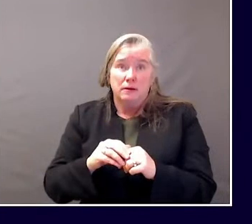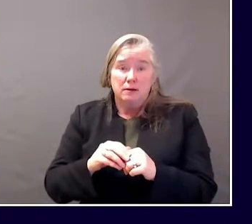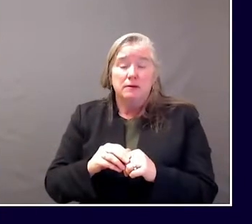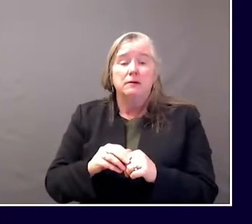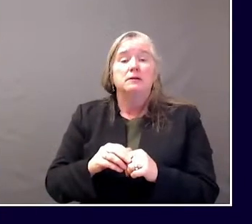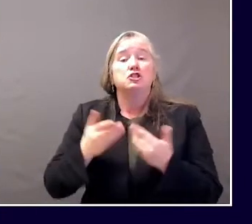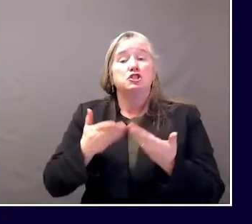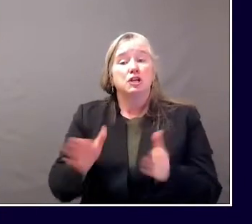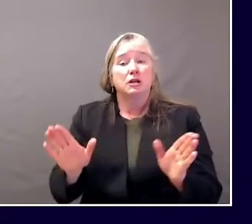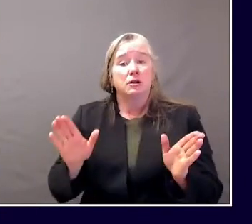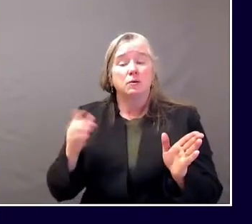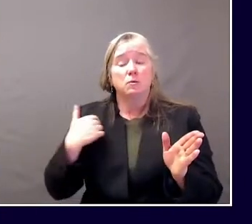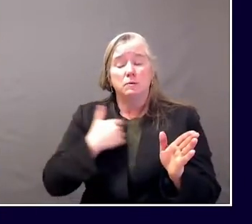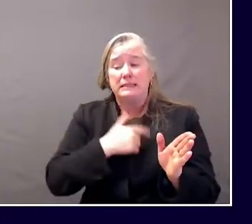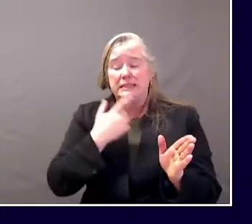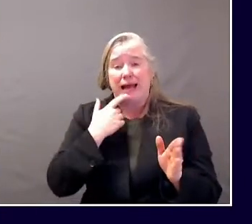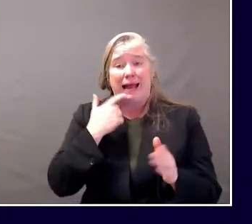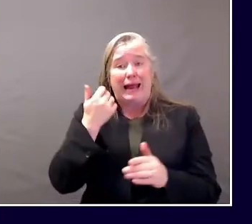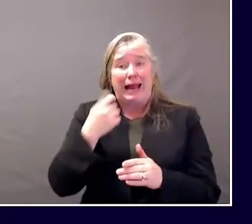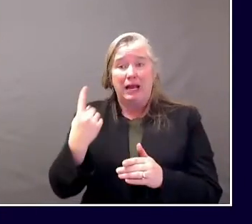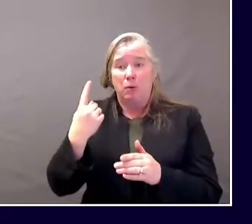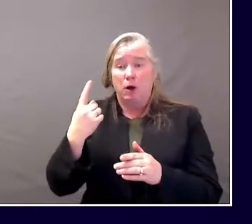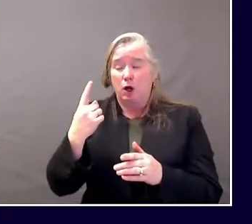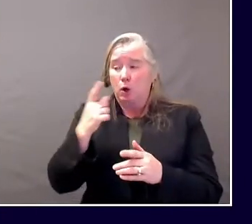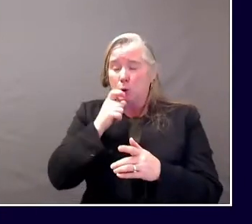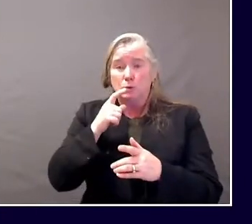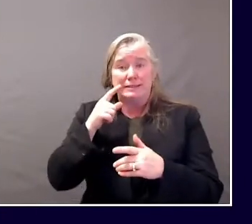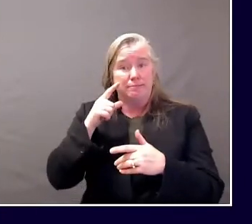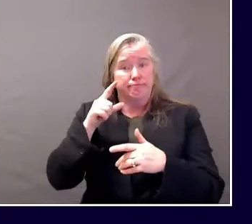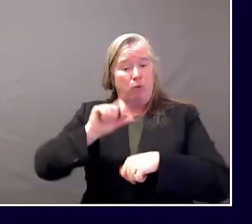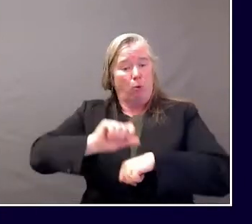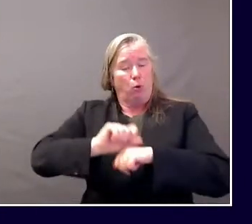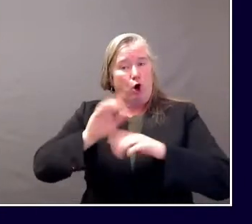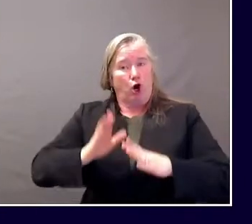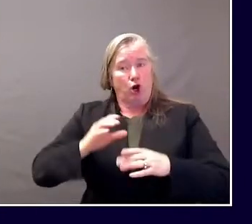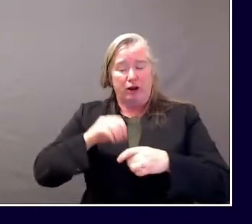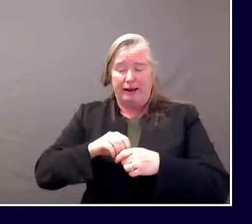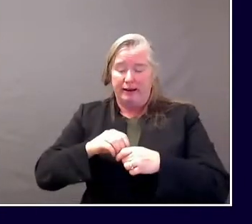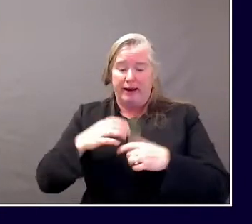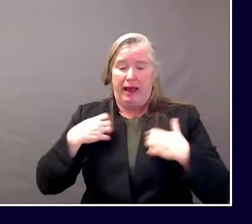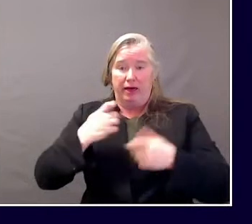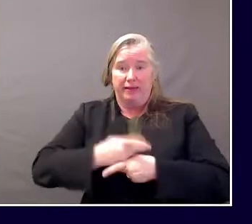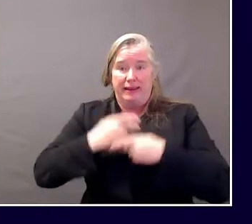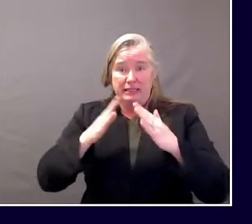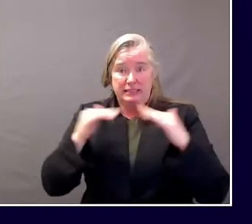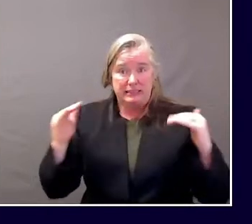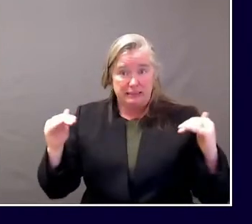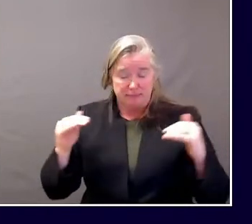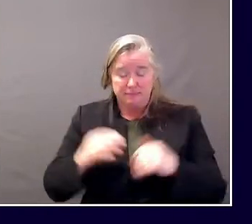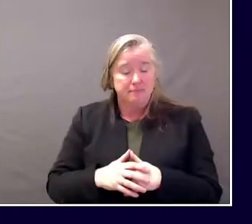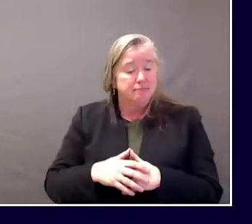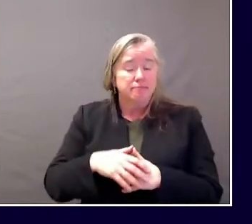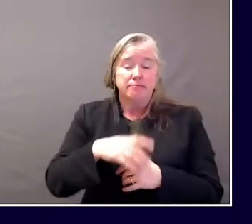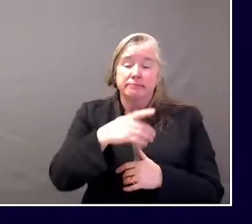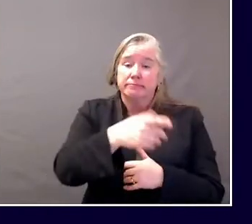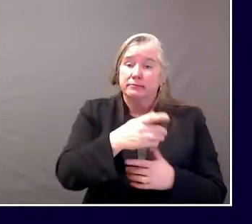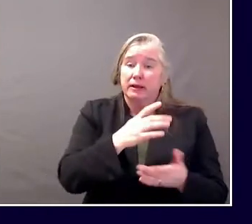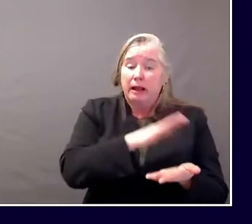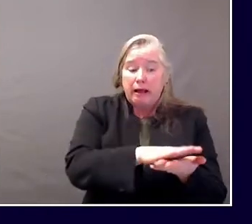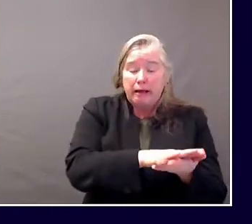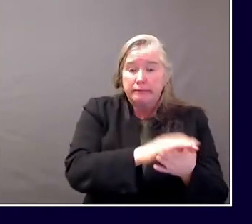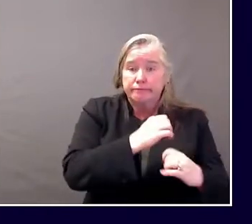is anybody who is part of the healthcare system, someone who may work in a custodial capacity or who may work for the food